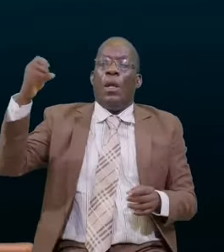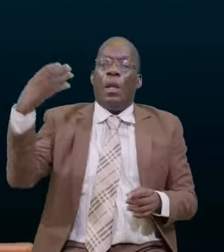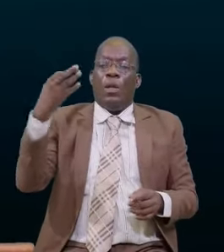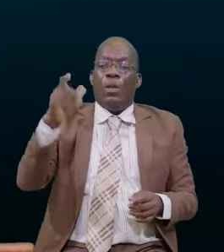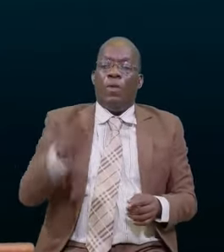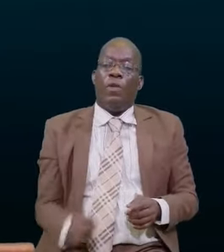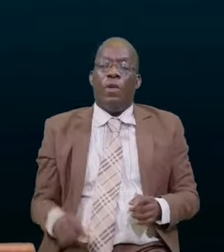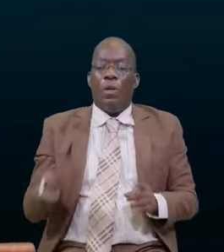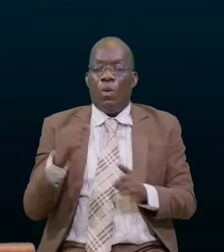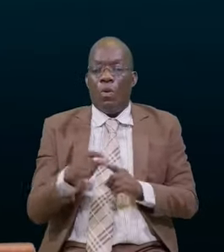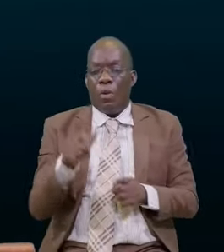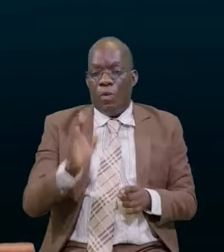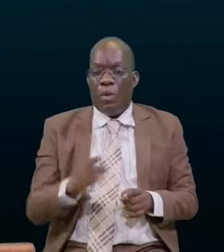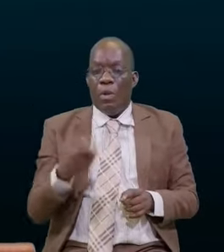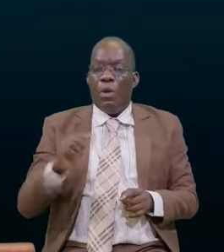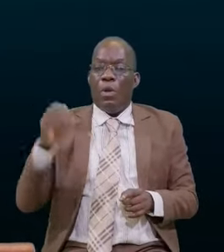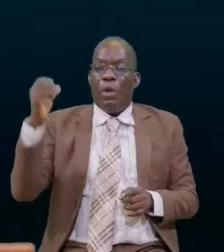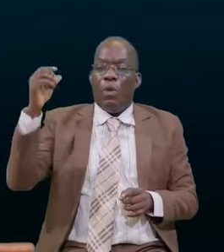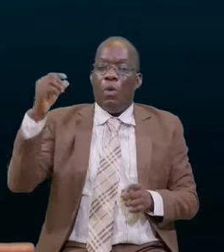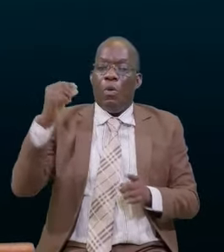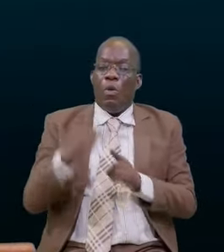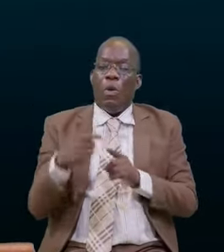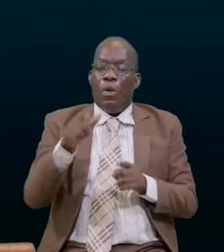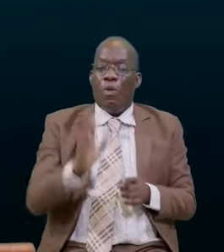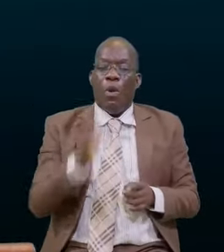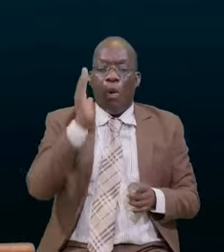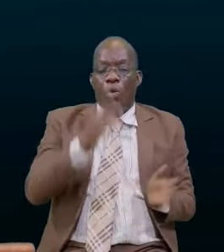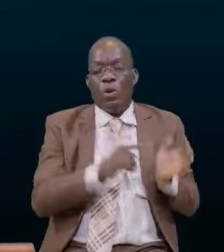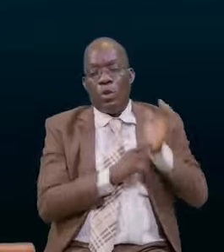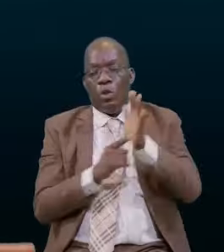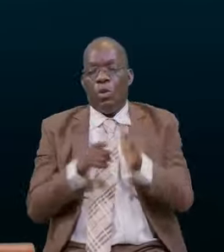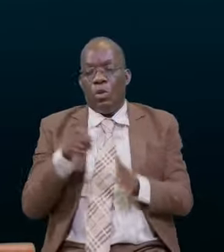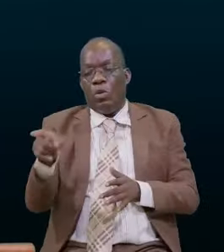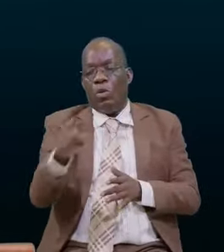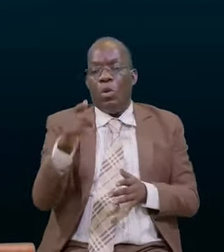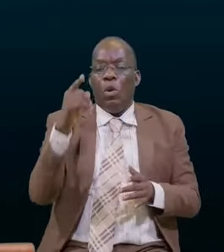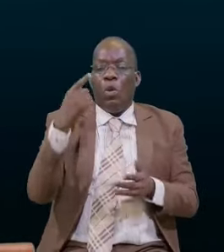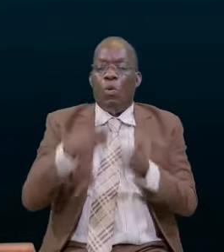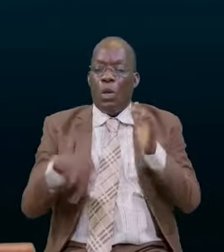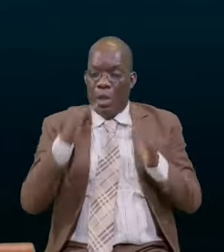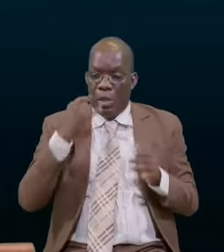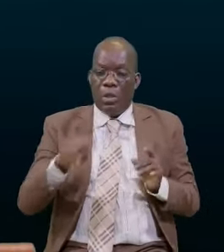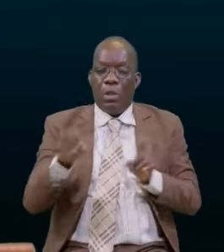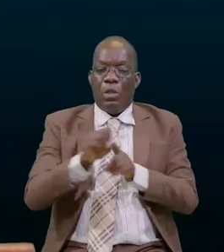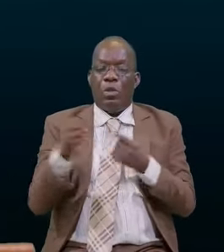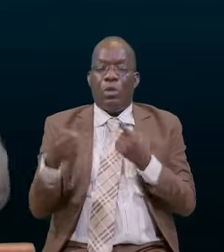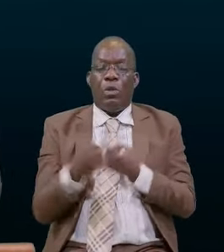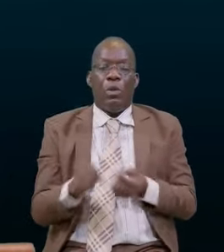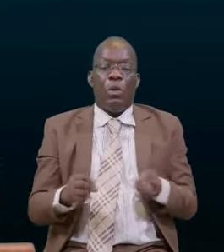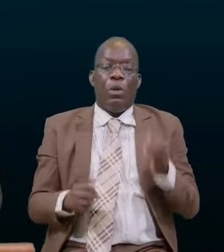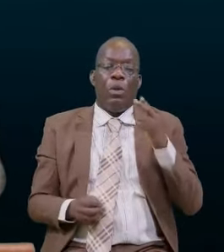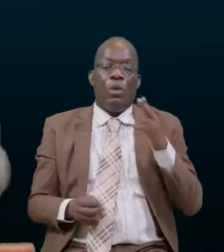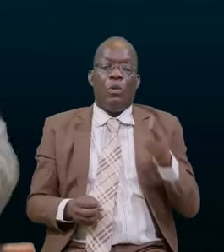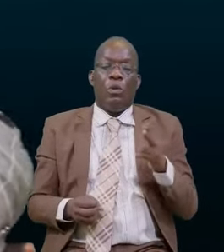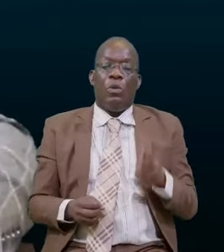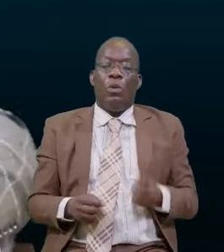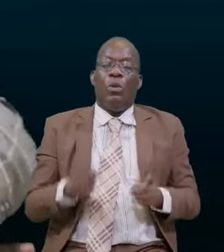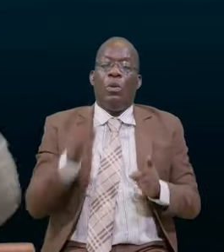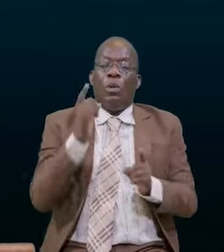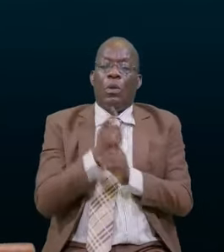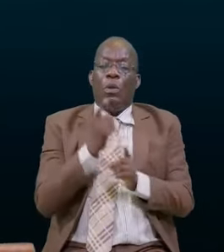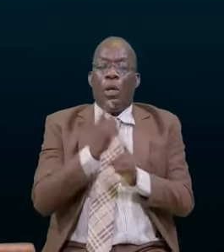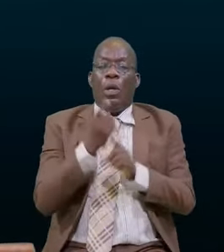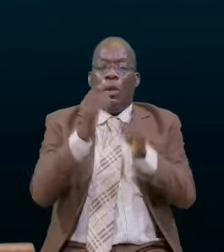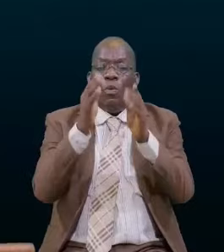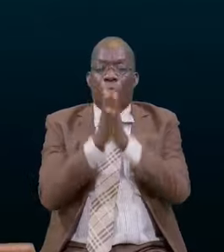you what is the situation and what needs to be put right number two there must be regular quiet time regular